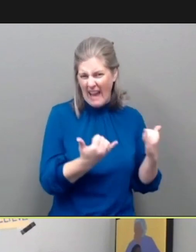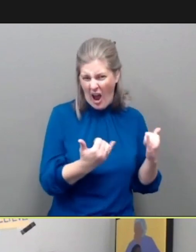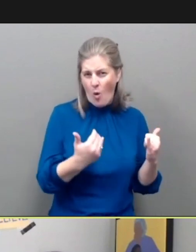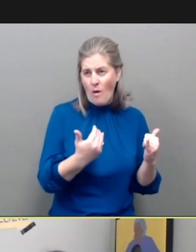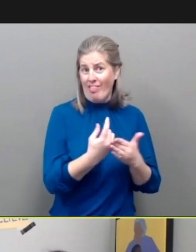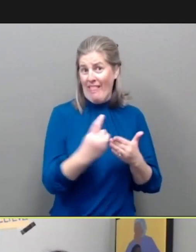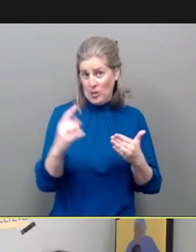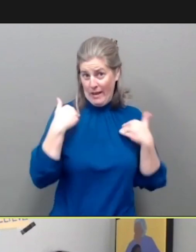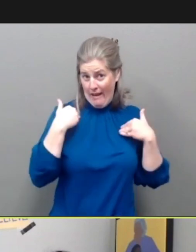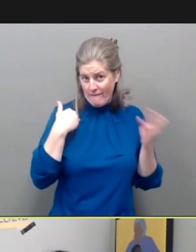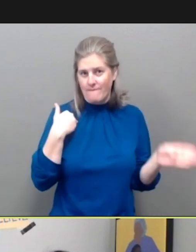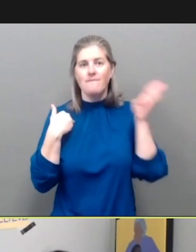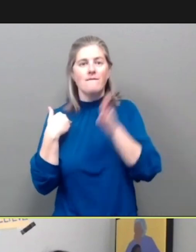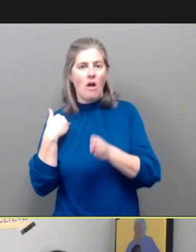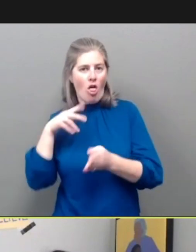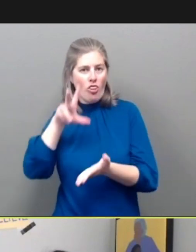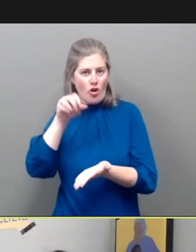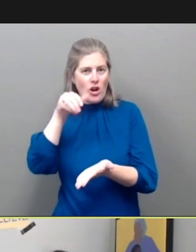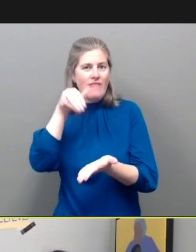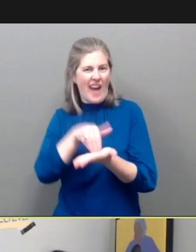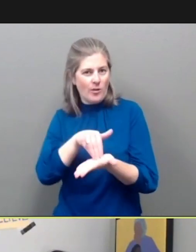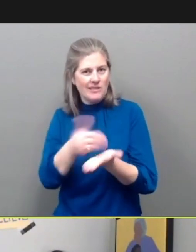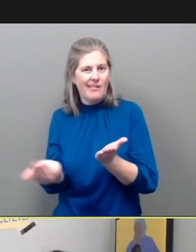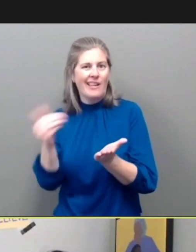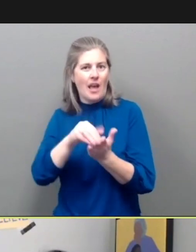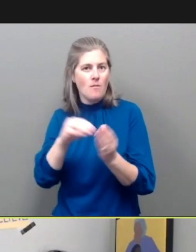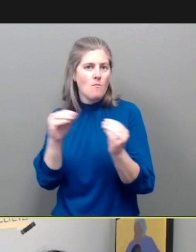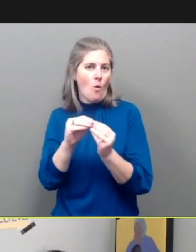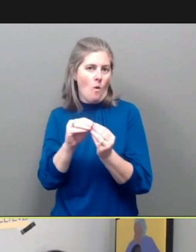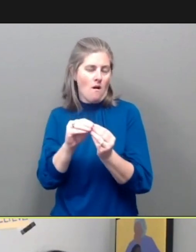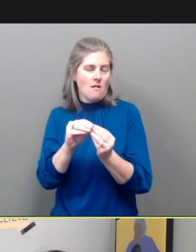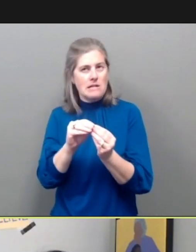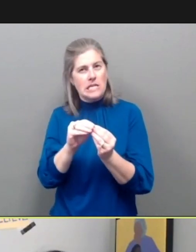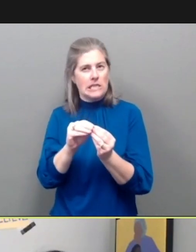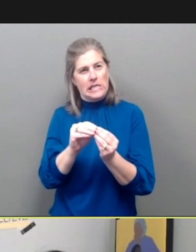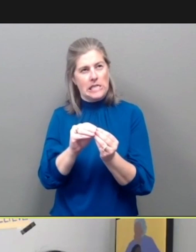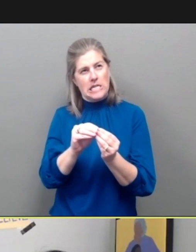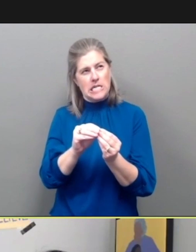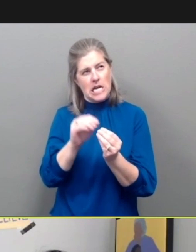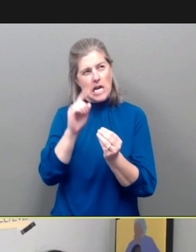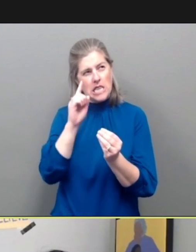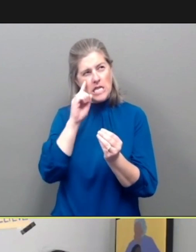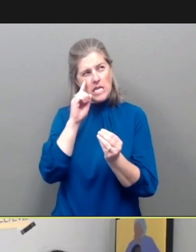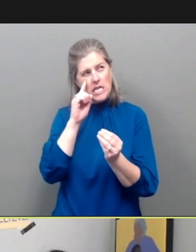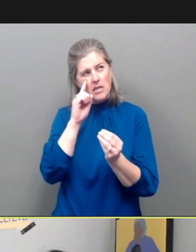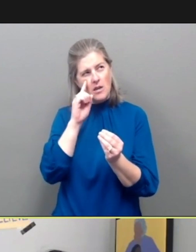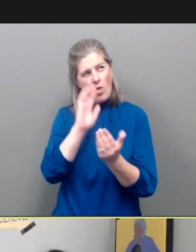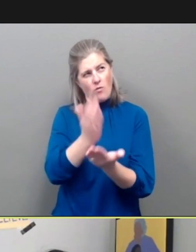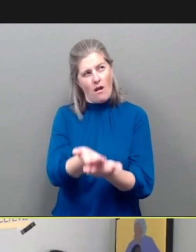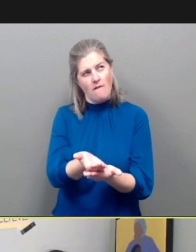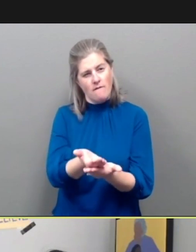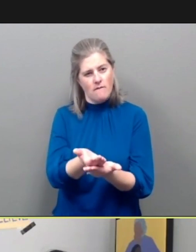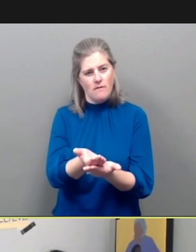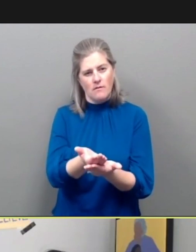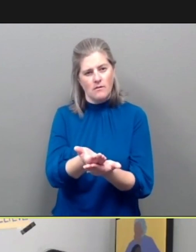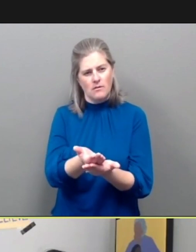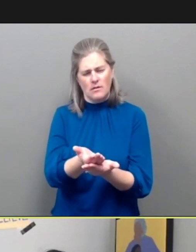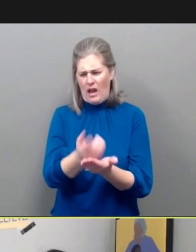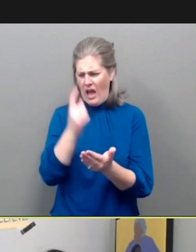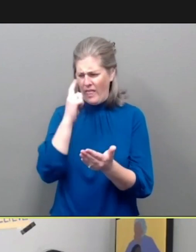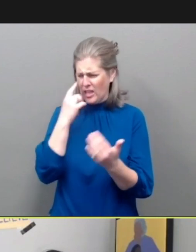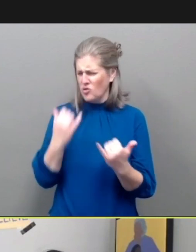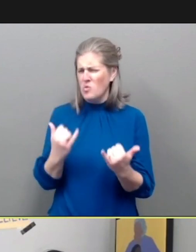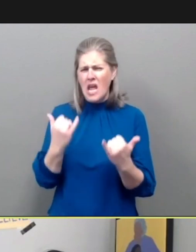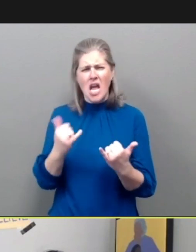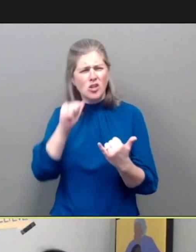last week. And then we'll get our next group of vaccines will come, I think today